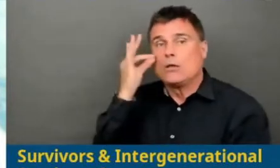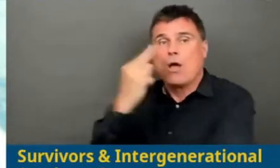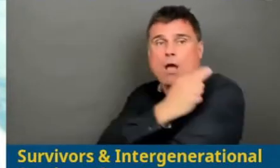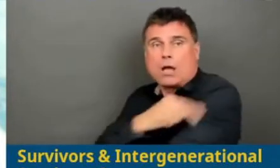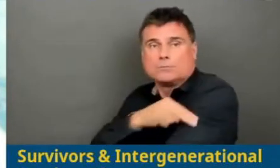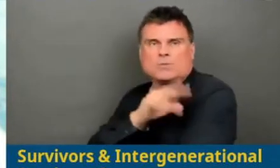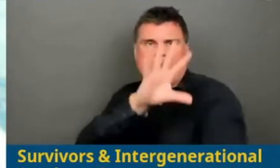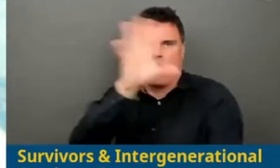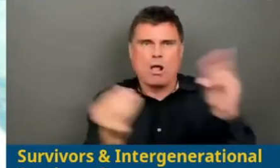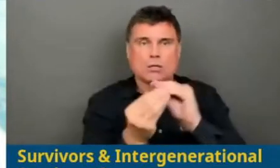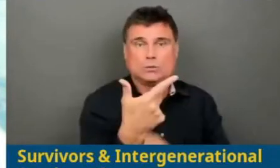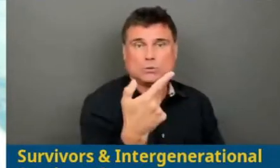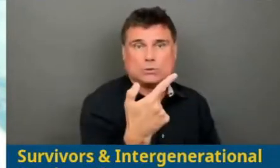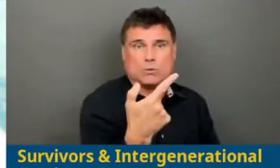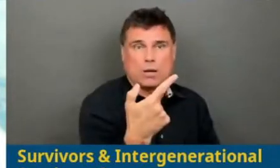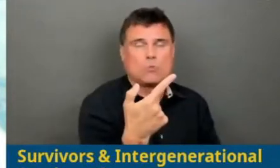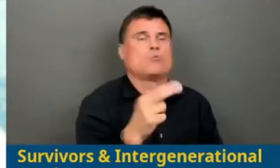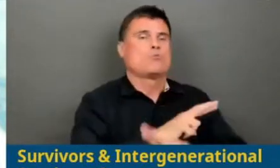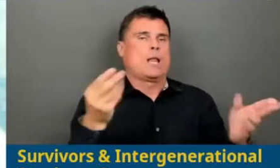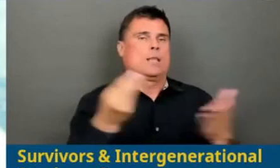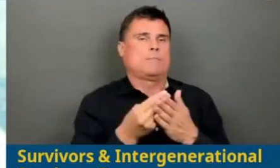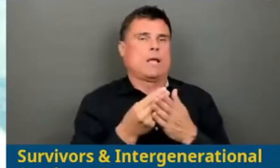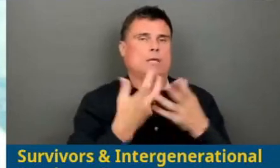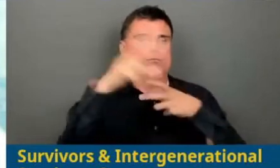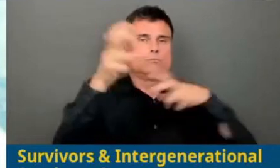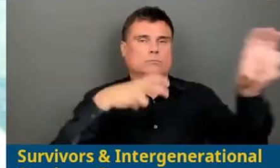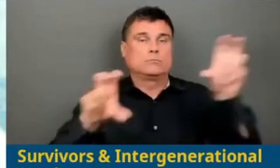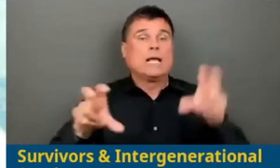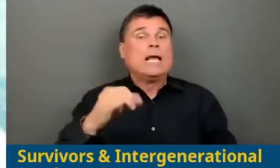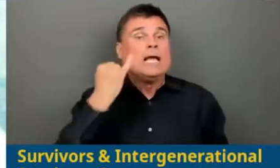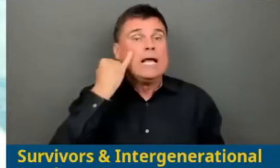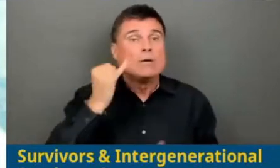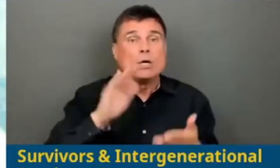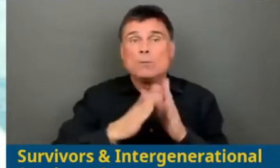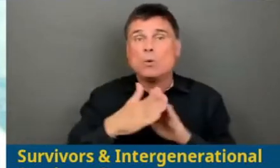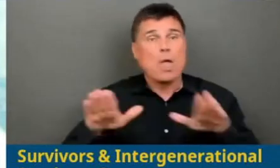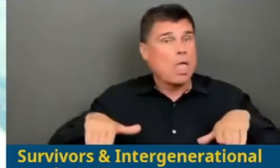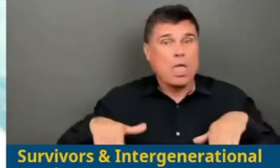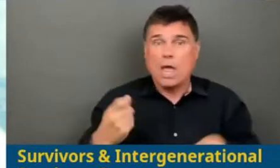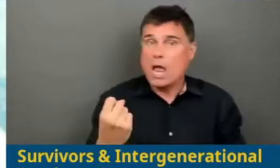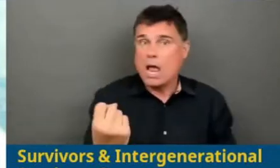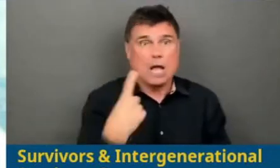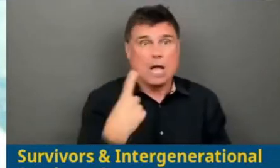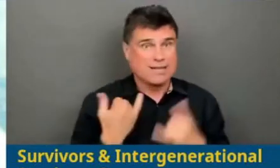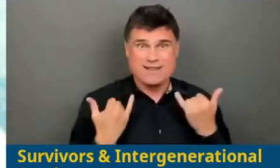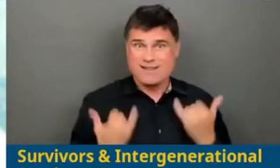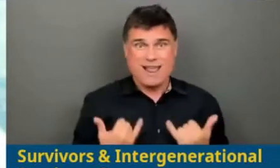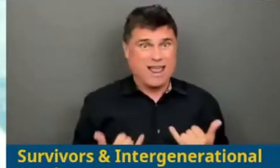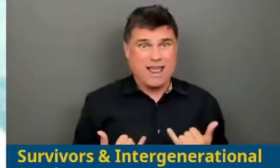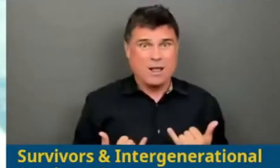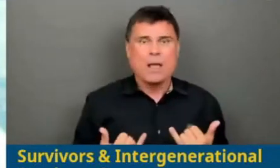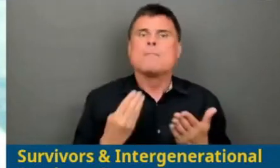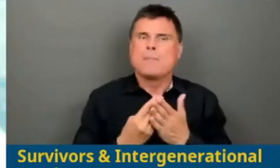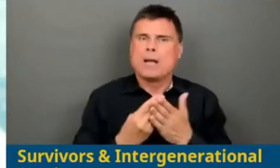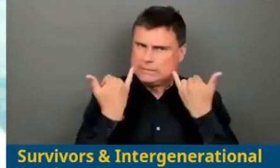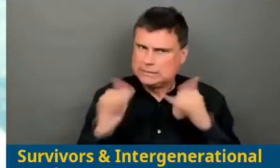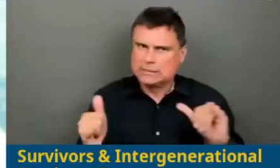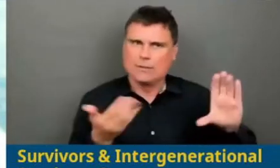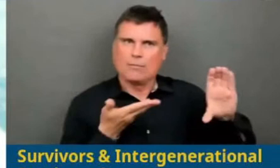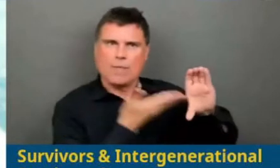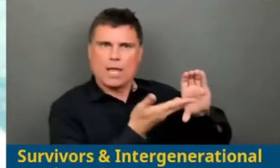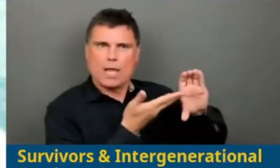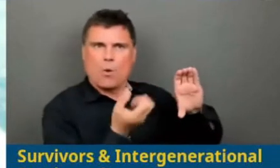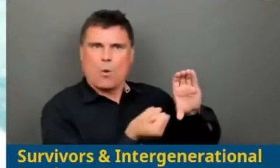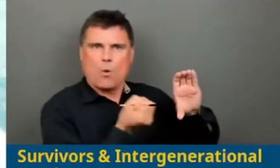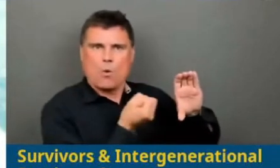they don't come forward for a few days or months or even years to come, it will be there for them. Did you